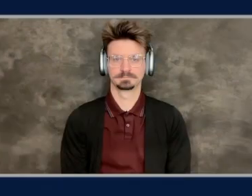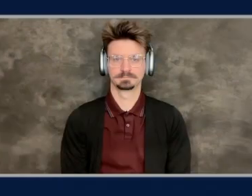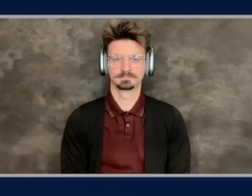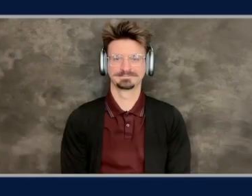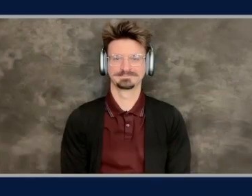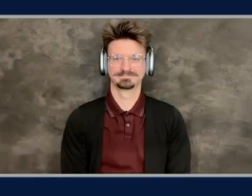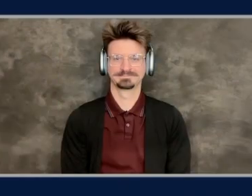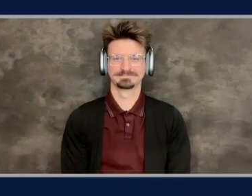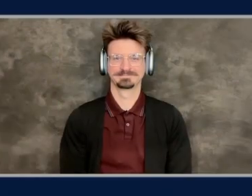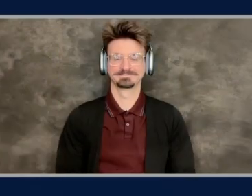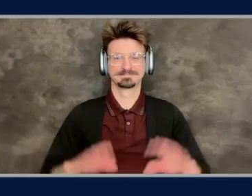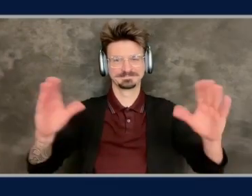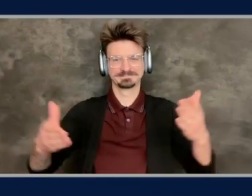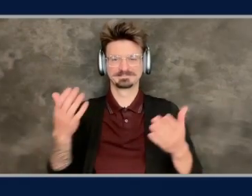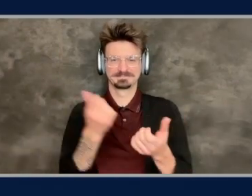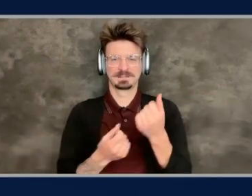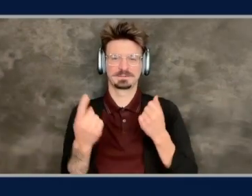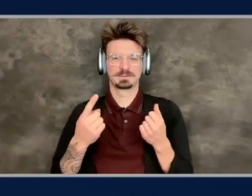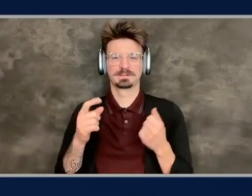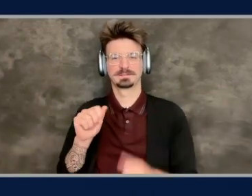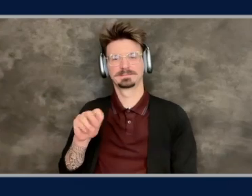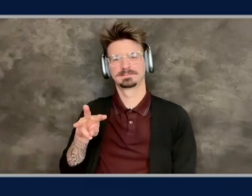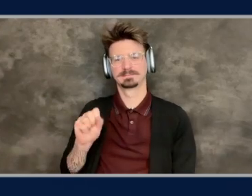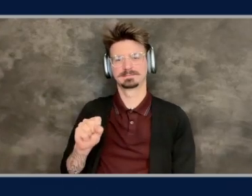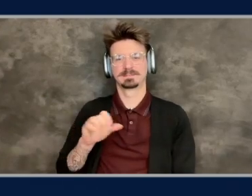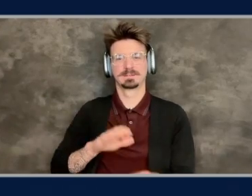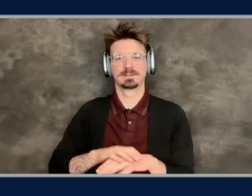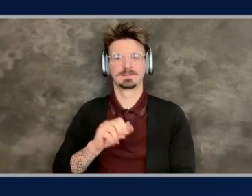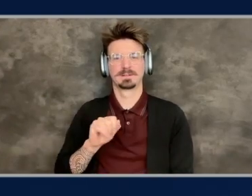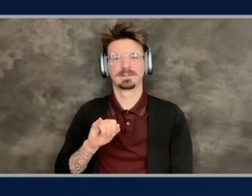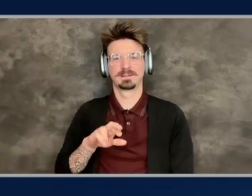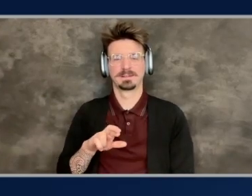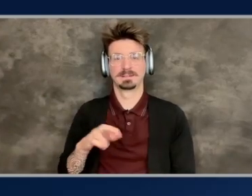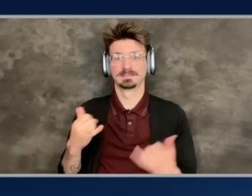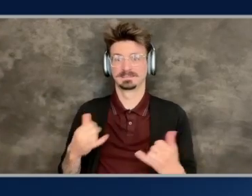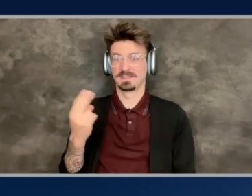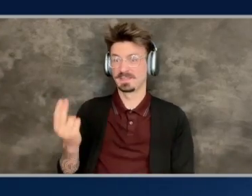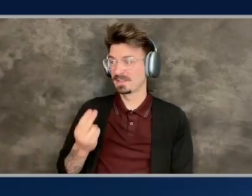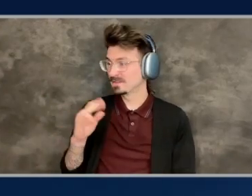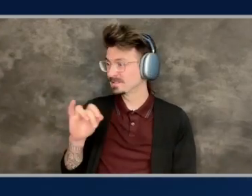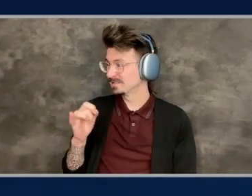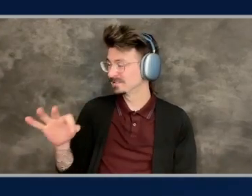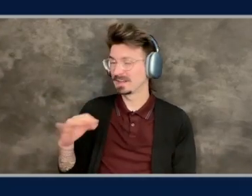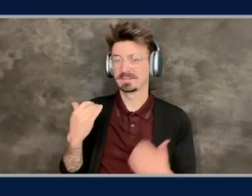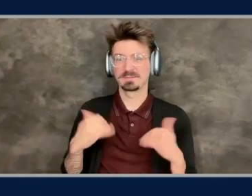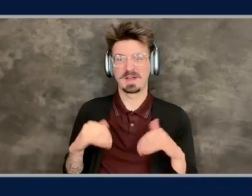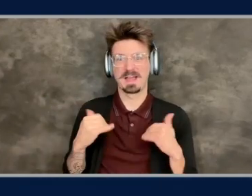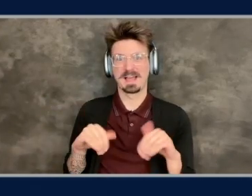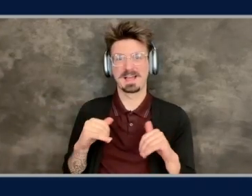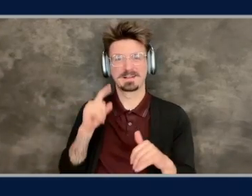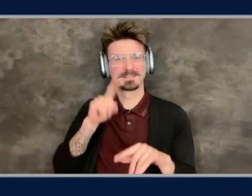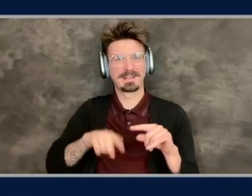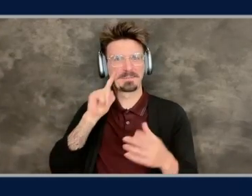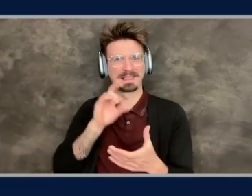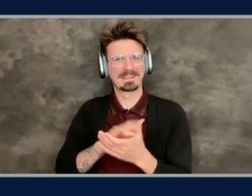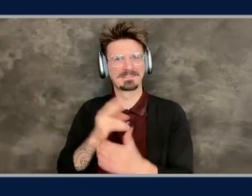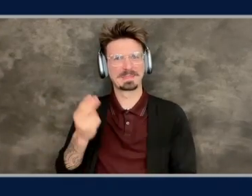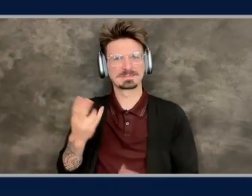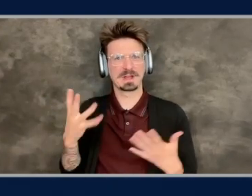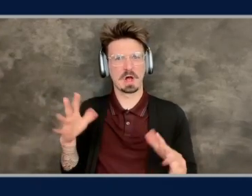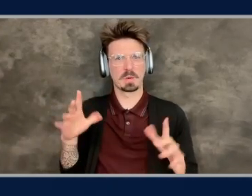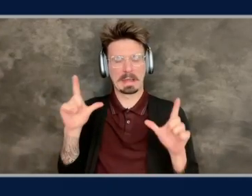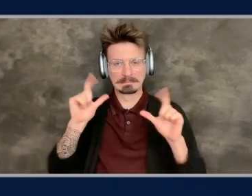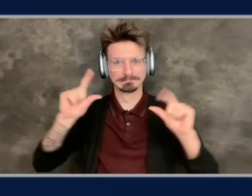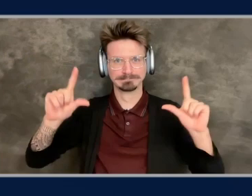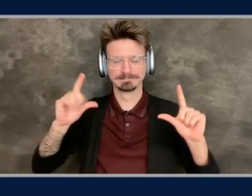Welcome, everyone, to AWS On Air. Today is Thursday, Jeff. It's hard to believe that we're already at Thursday, I know, here. What do you think?